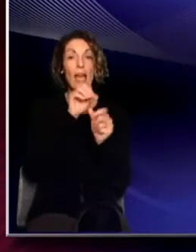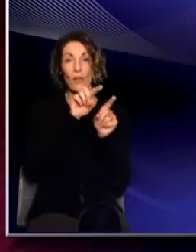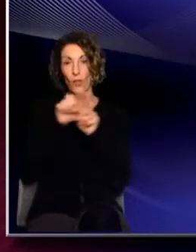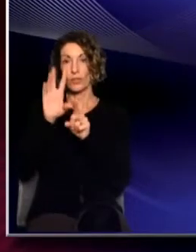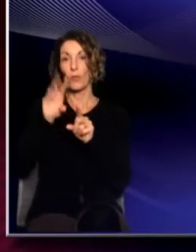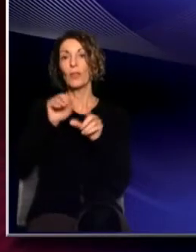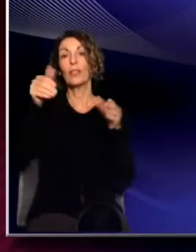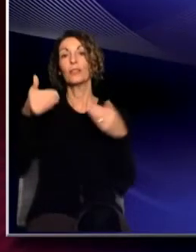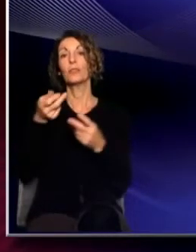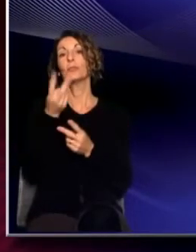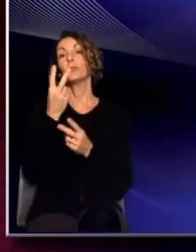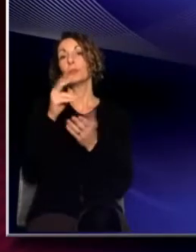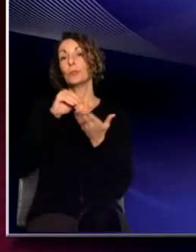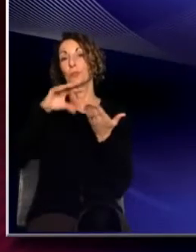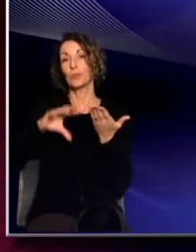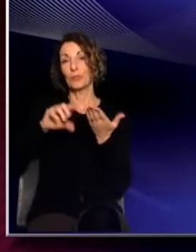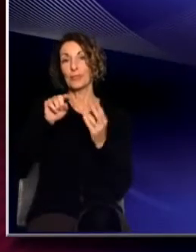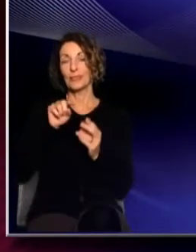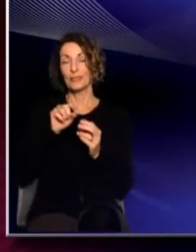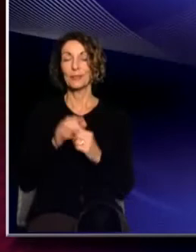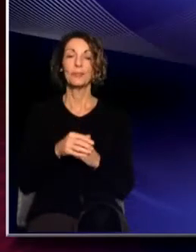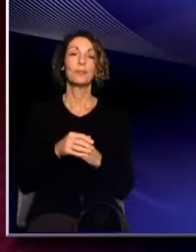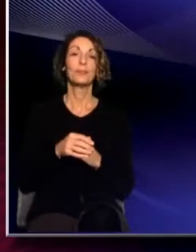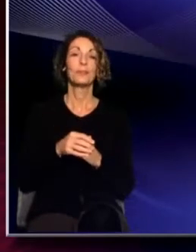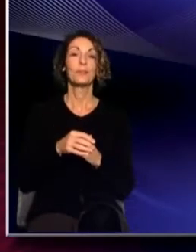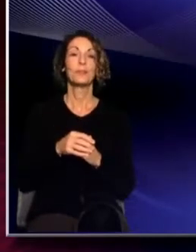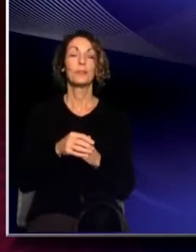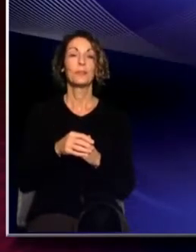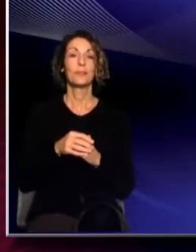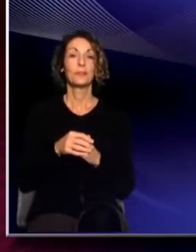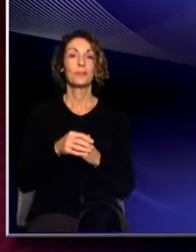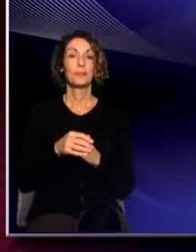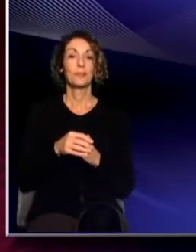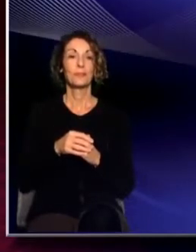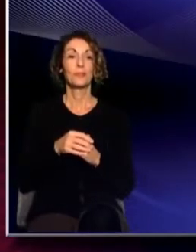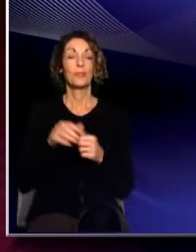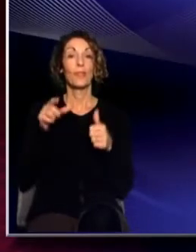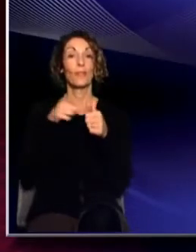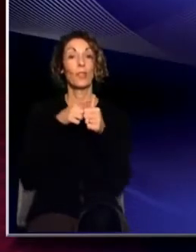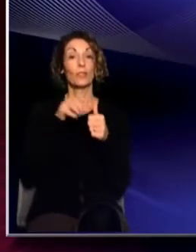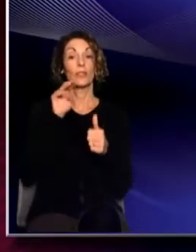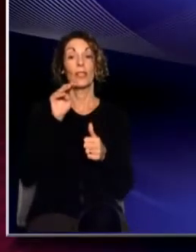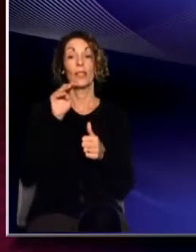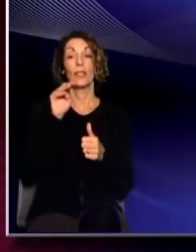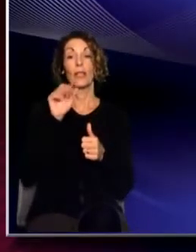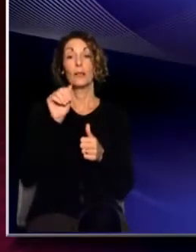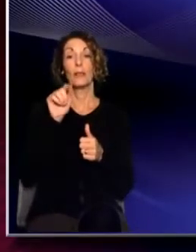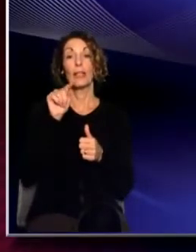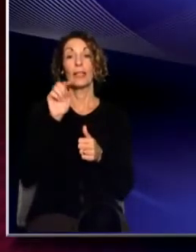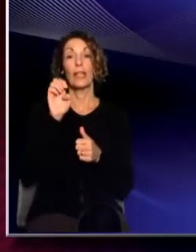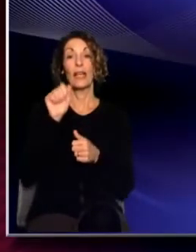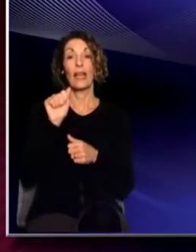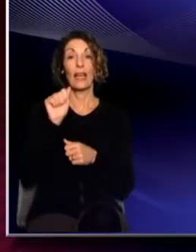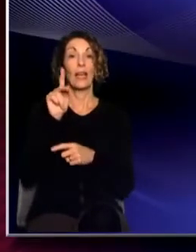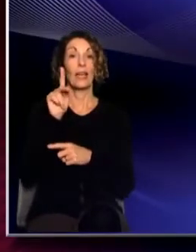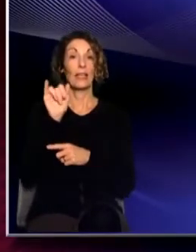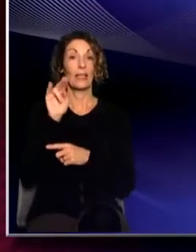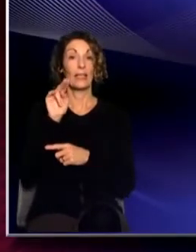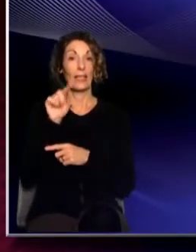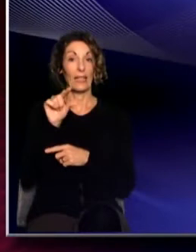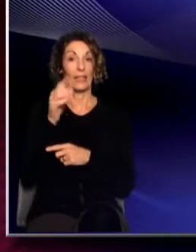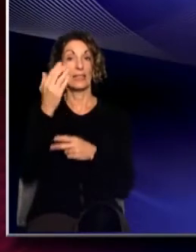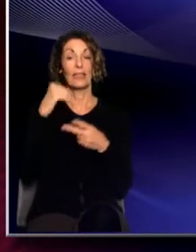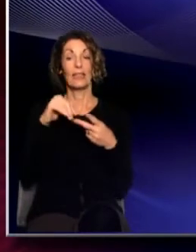two students. Thank you. First, we have Matea King, and we have